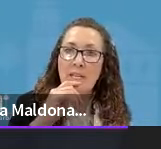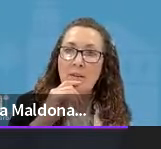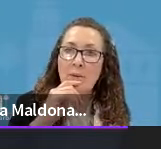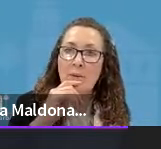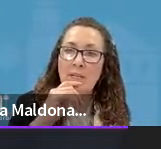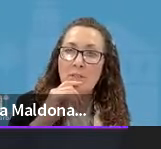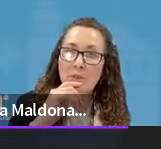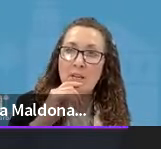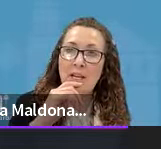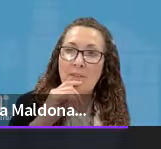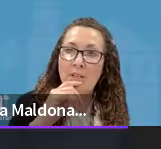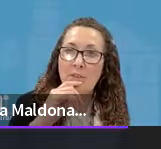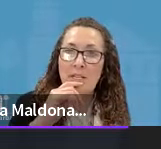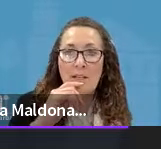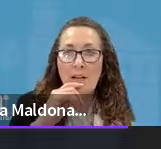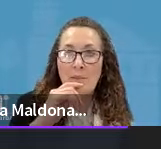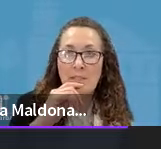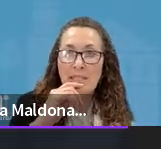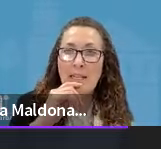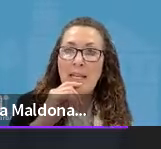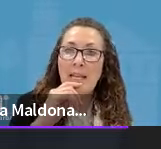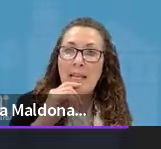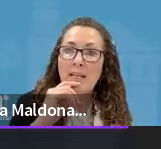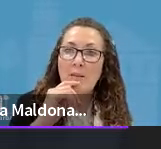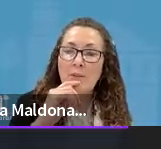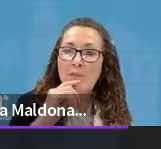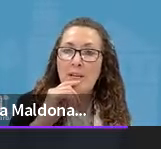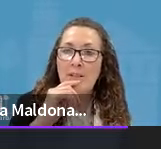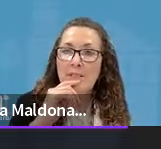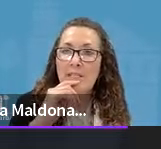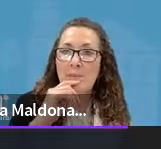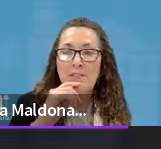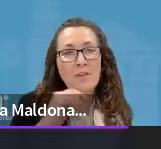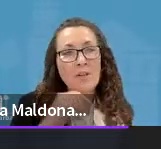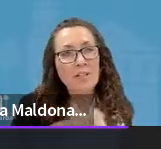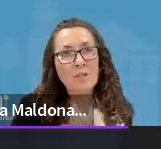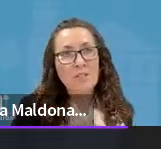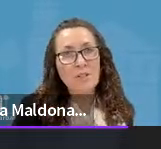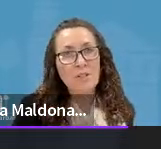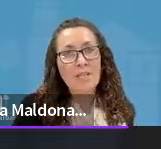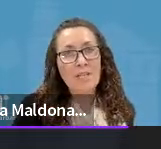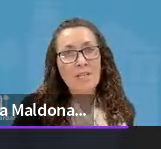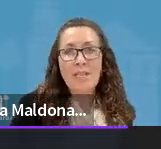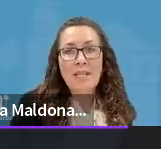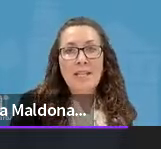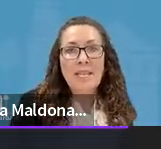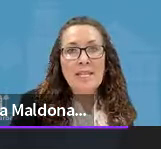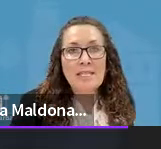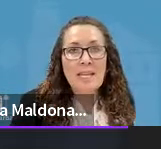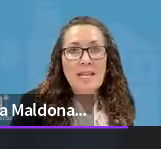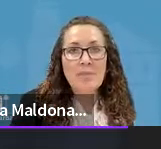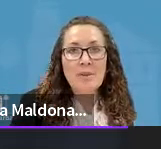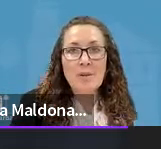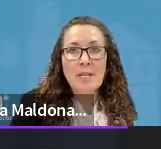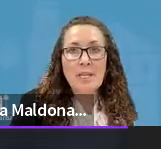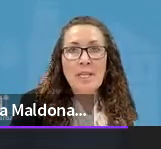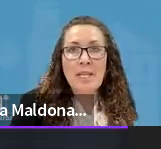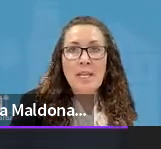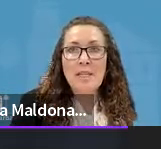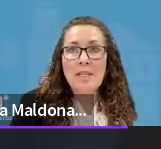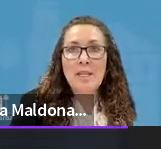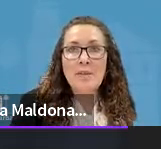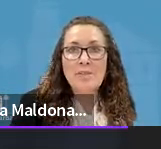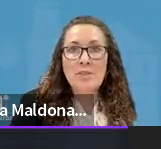and vision that we will soon have a new state-of-the-art building and a beautiful outside space for all to enjoy. Thanks again, everyone.